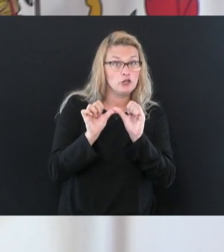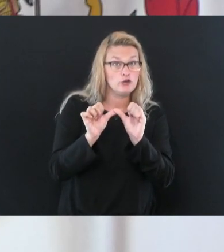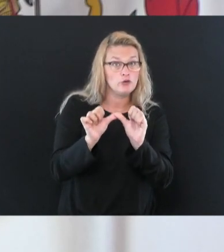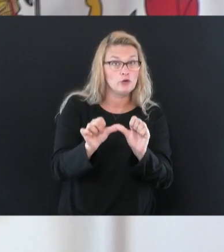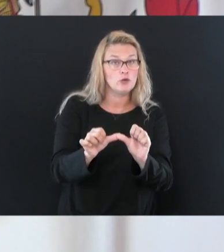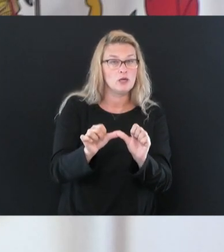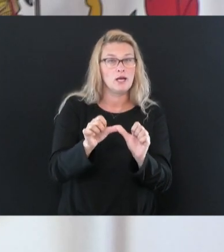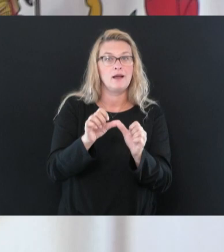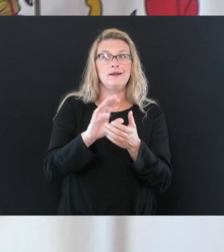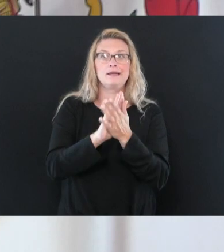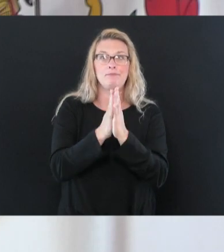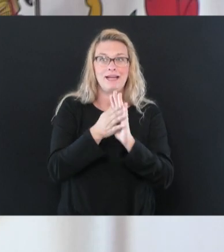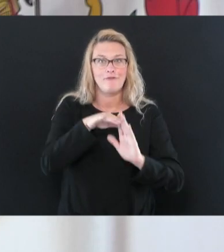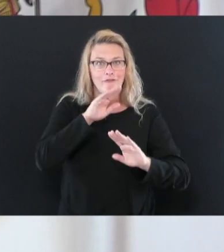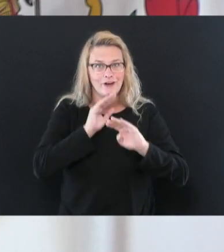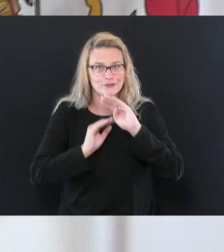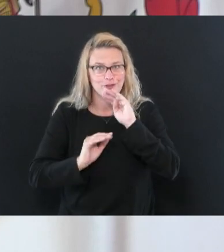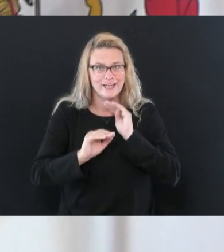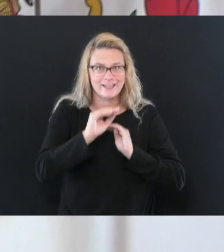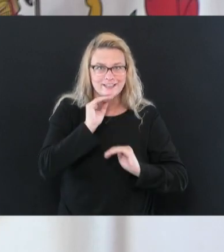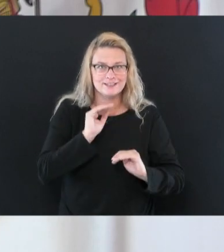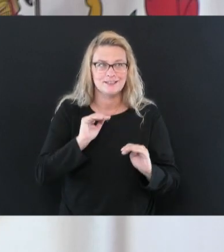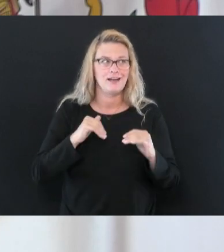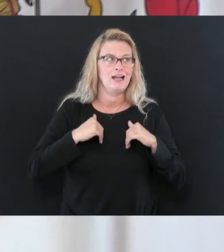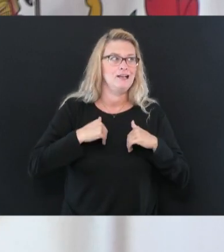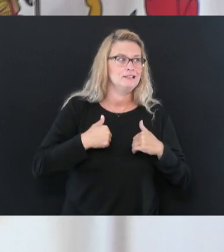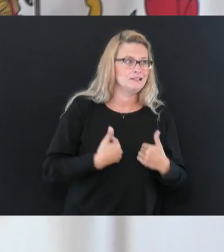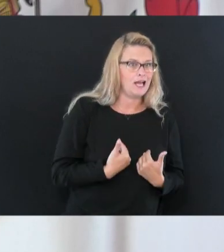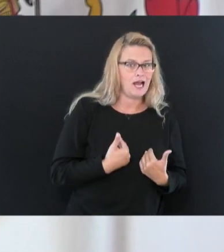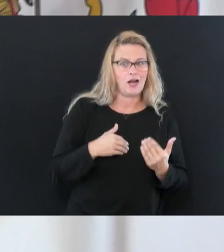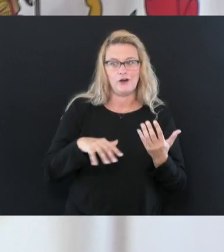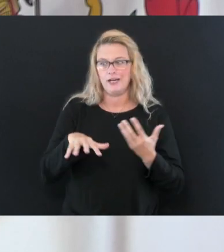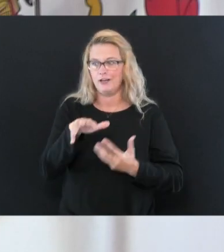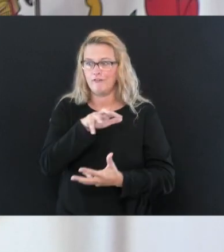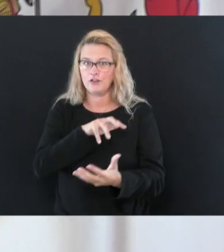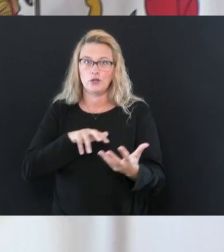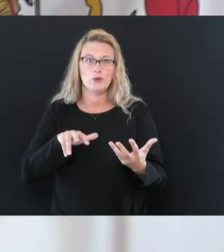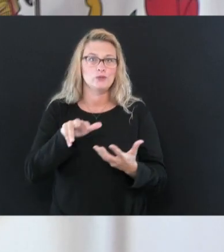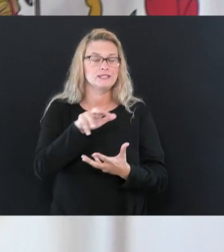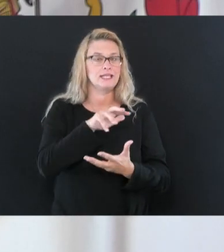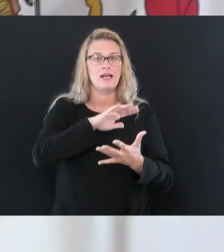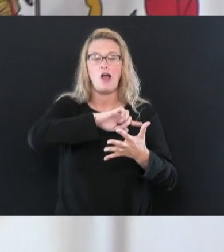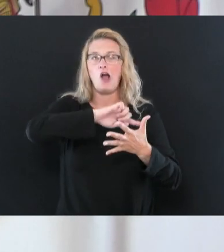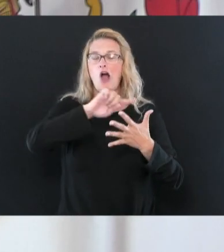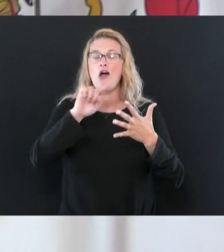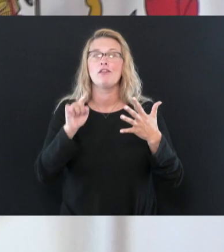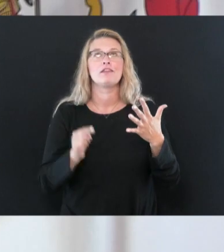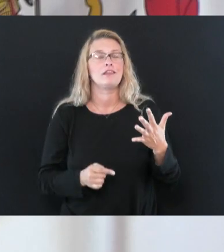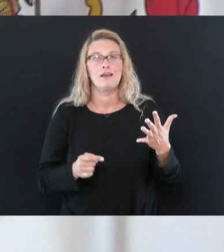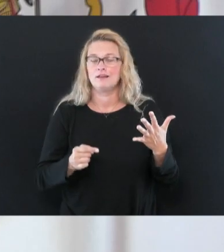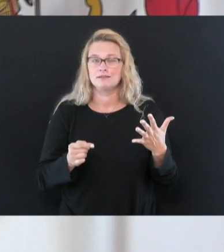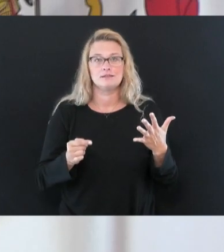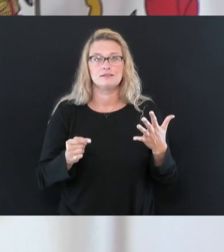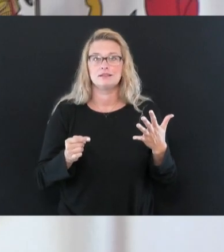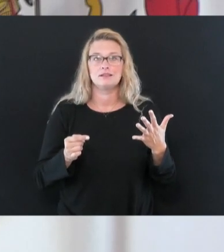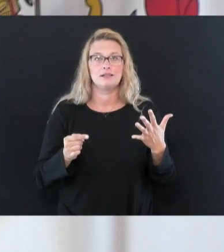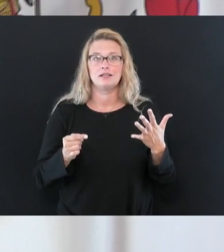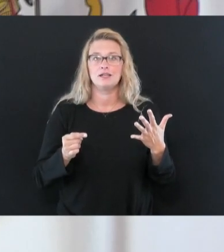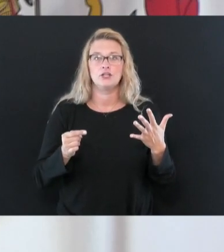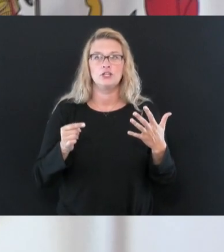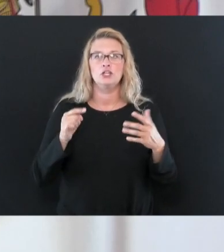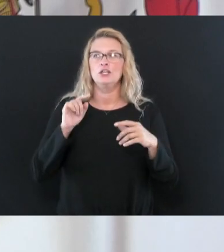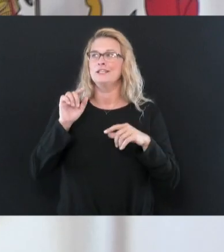be frustrating and tiresome and confusing and all those things to parts of